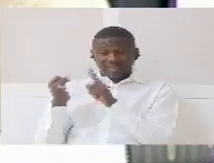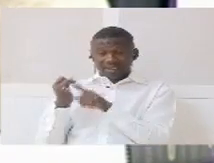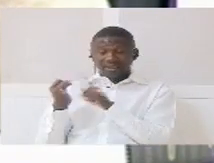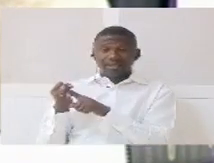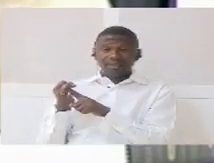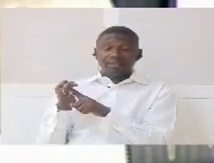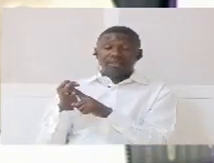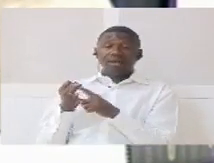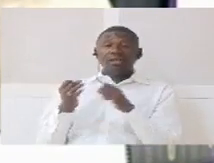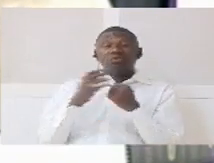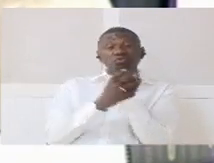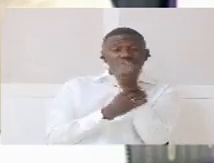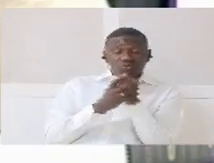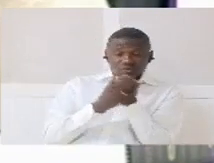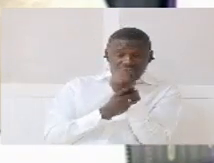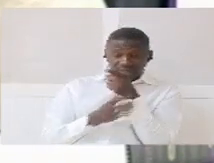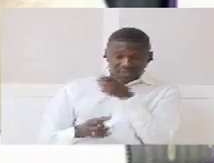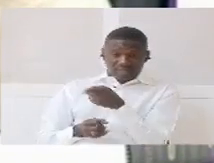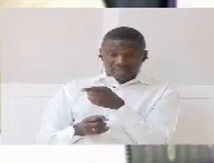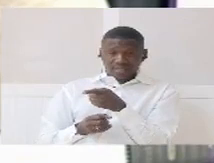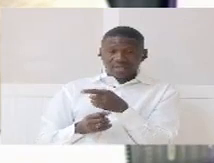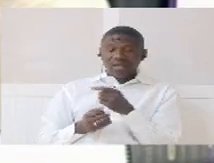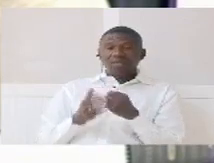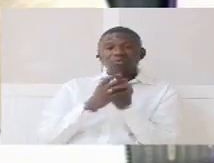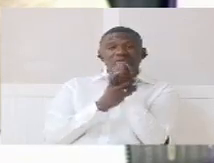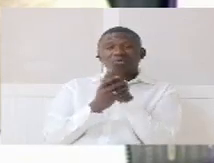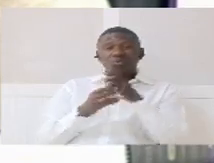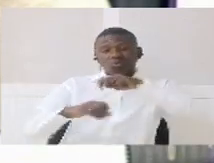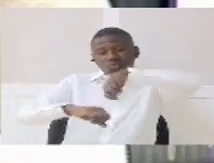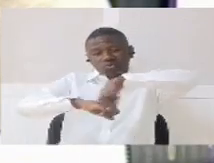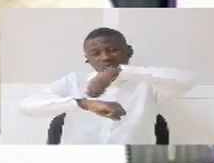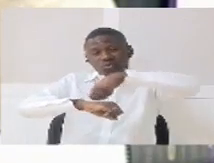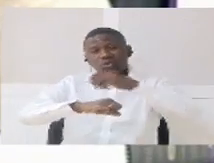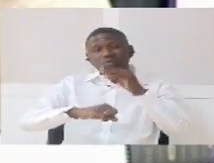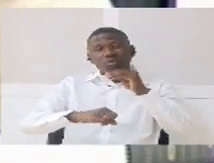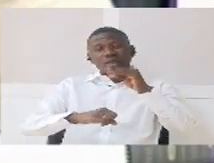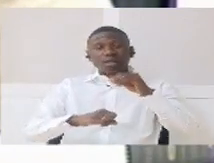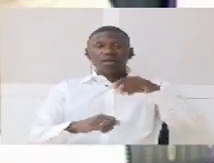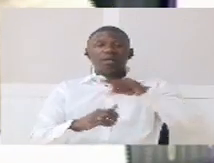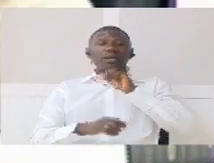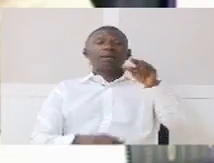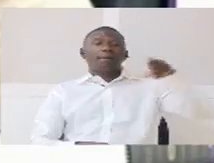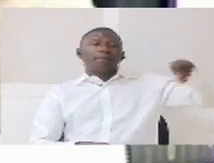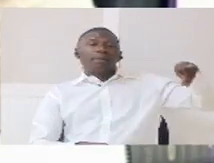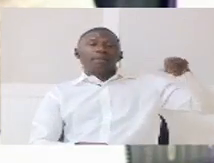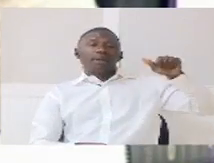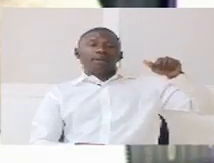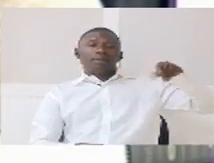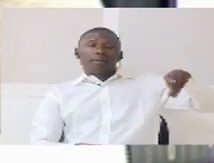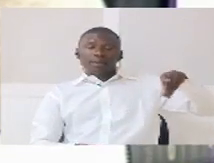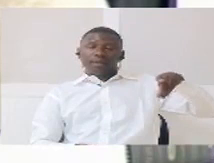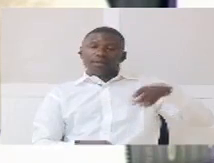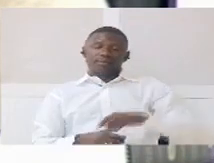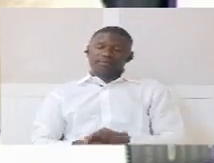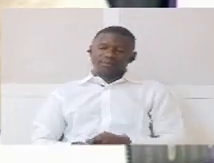the couscous ani mononyi ka fumi ye pap and the pap ka prepare nyami, the manner in which it is